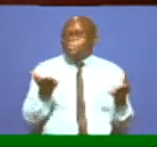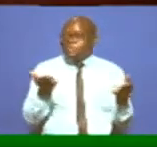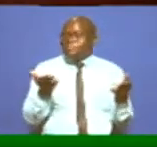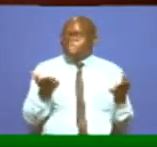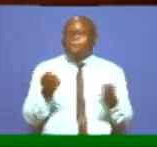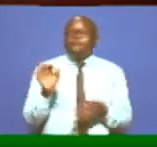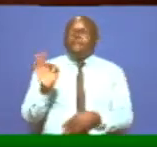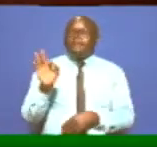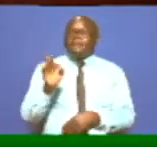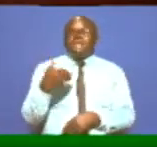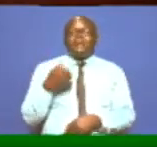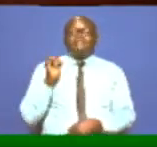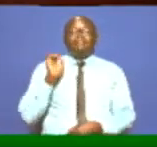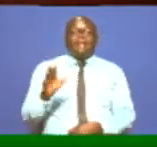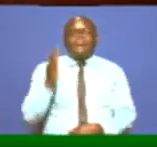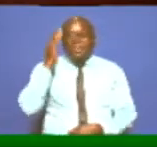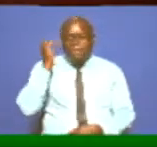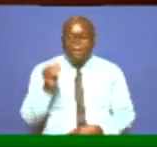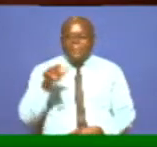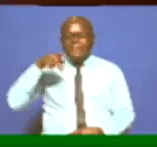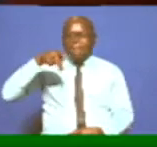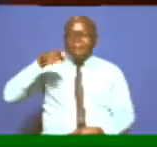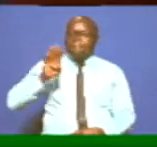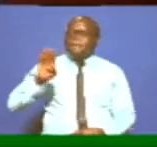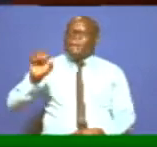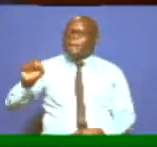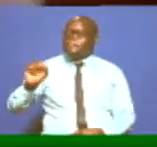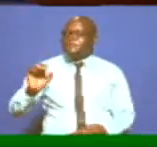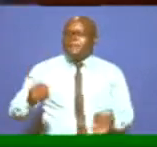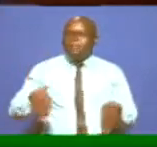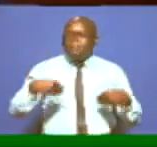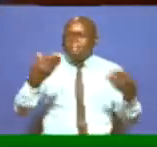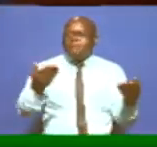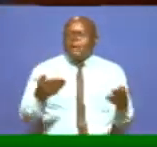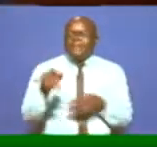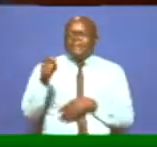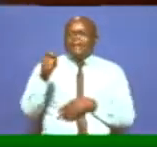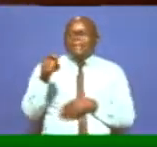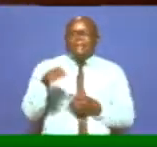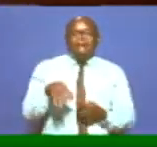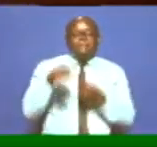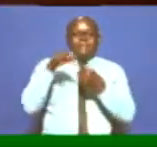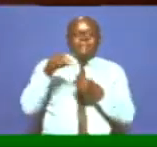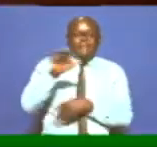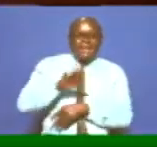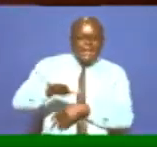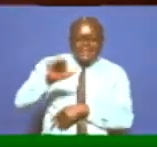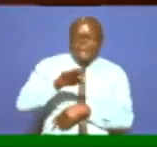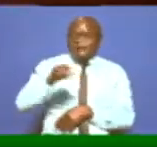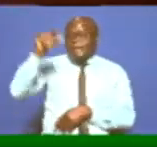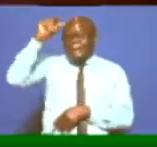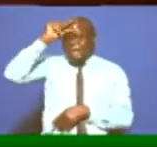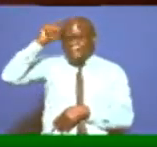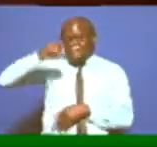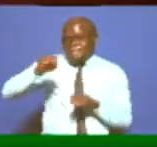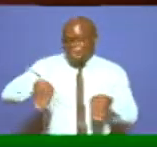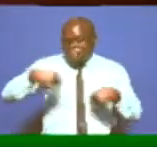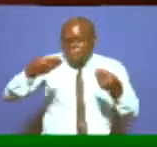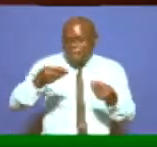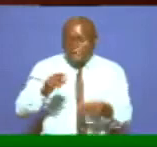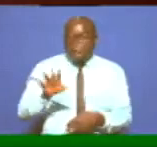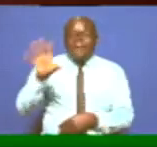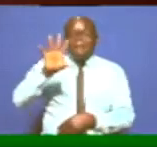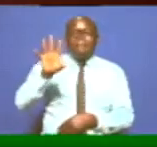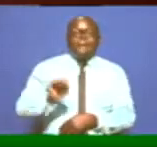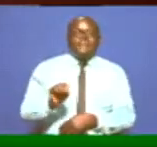fertilizer, because the BPS, Mr. Speaker, provides the key priority areas where the government is supposed to provide budgets.